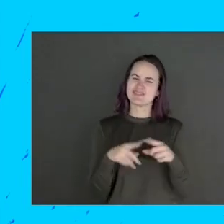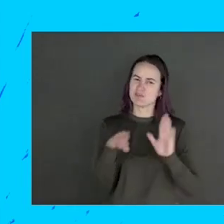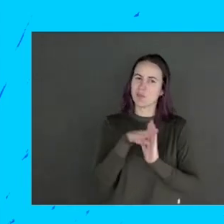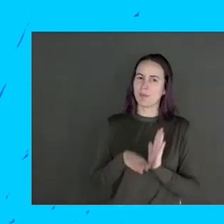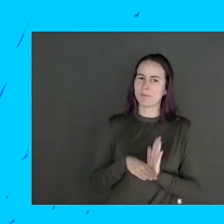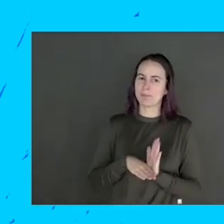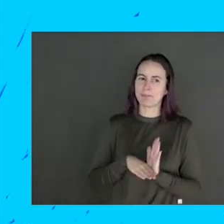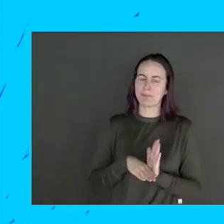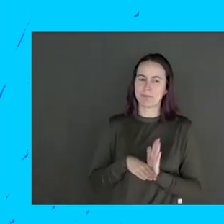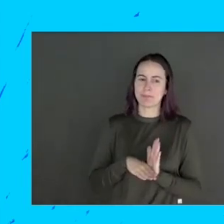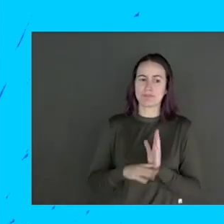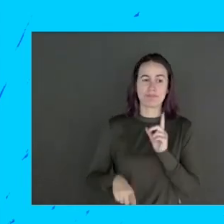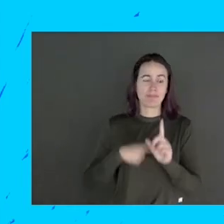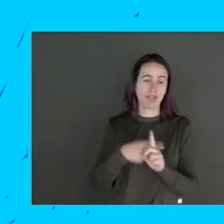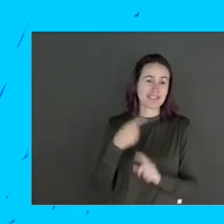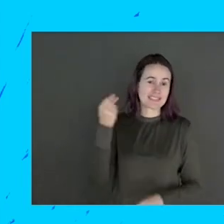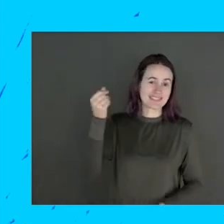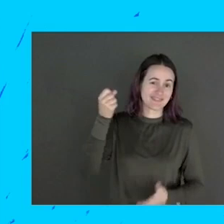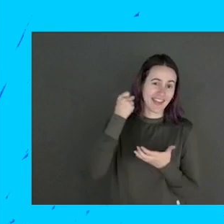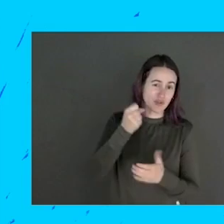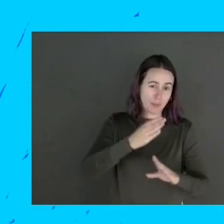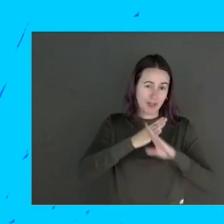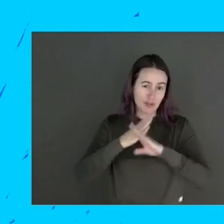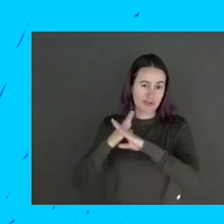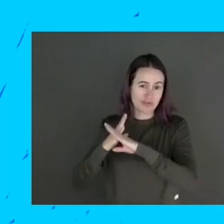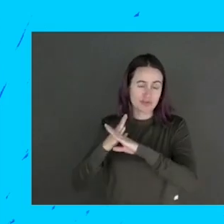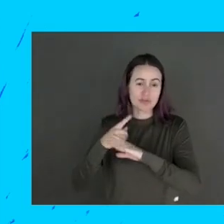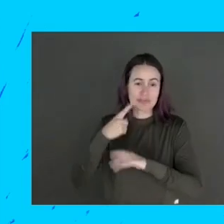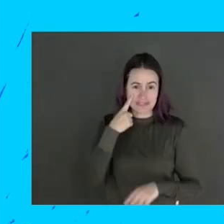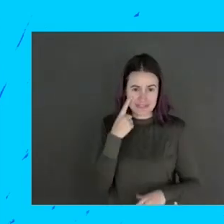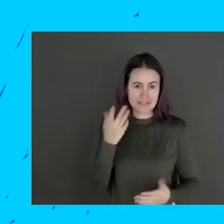also the financial barrier constraints around